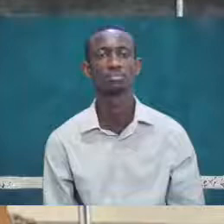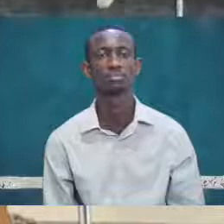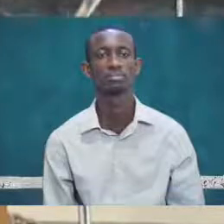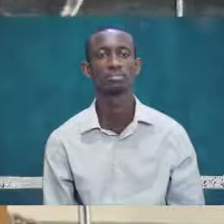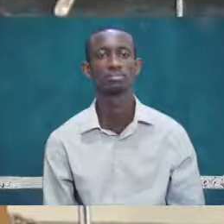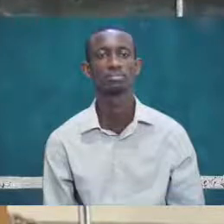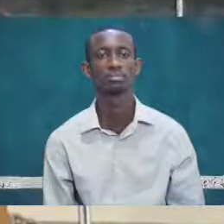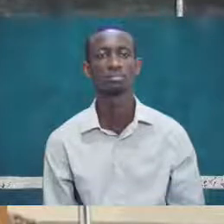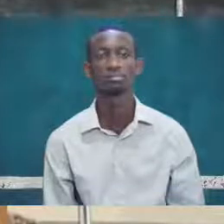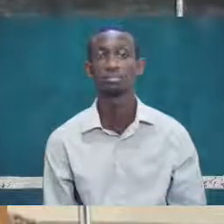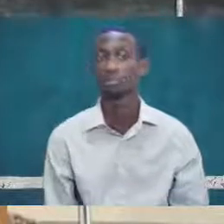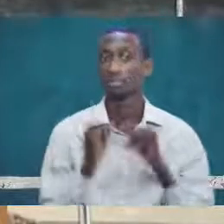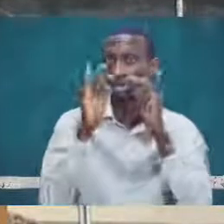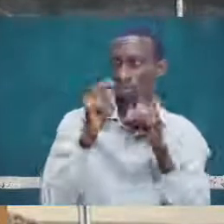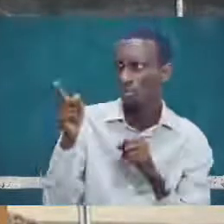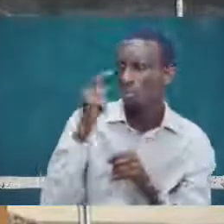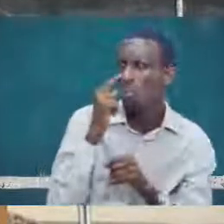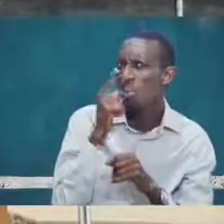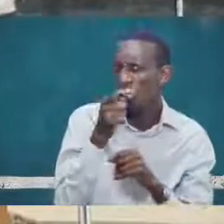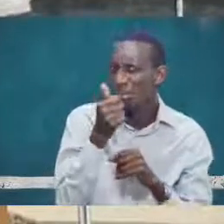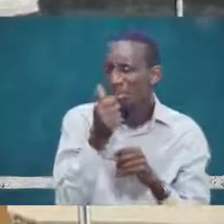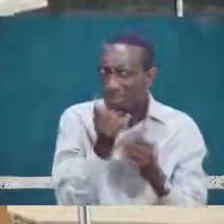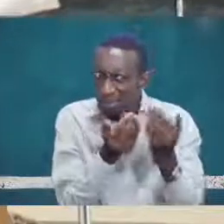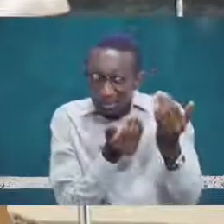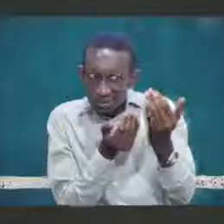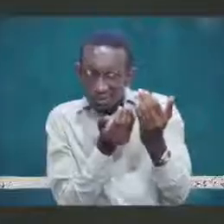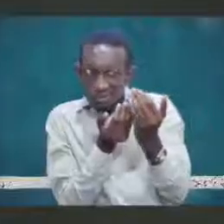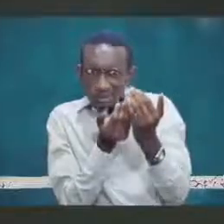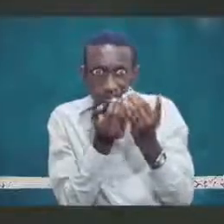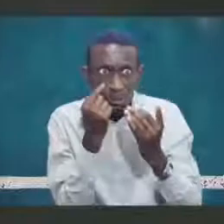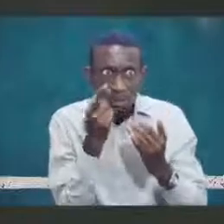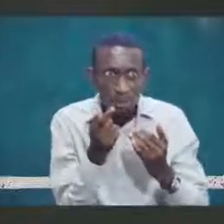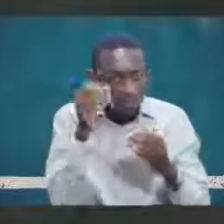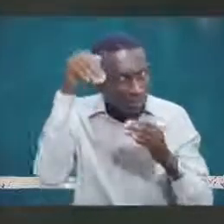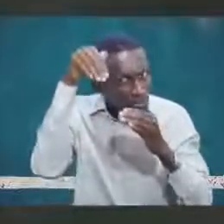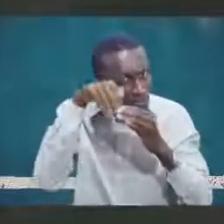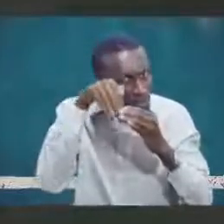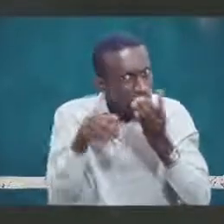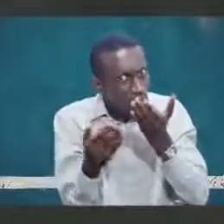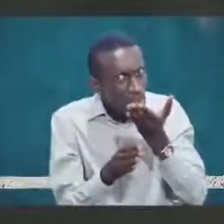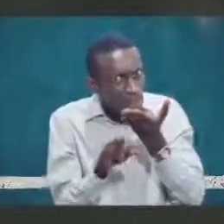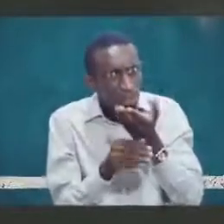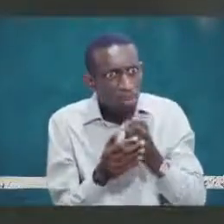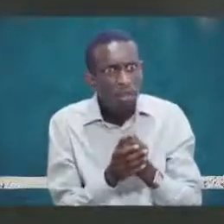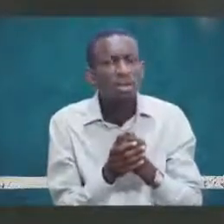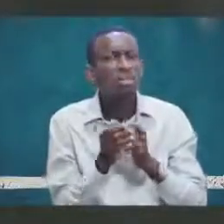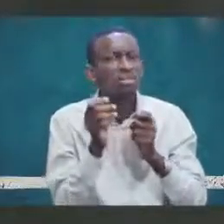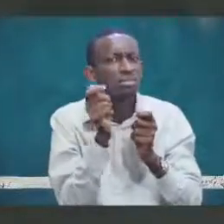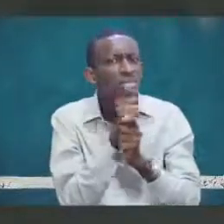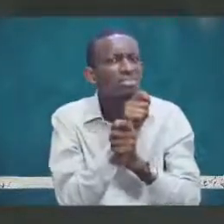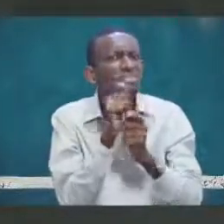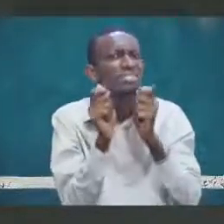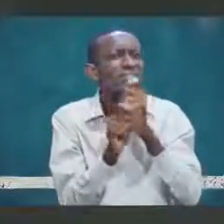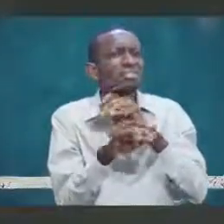If you look at it very closely, down here, you see it is turning into